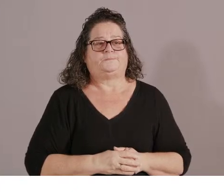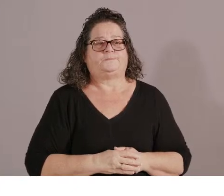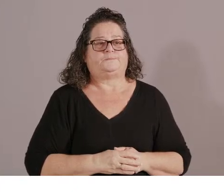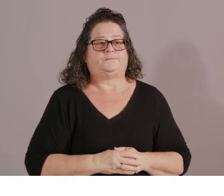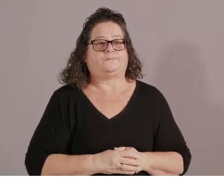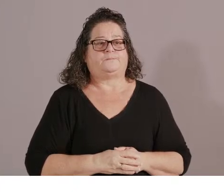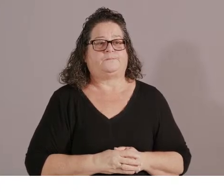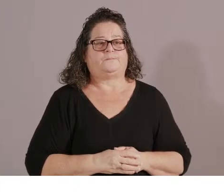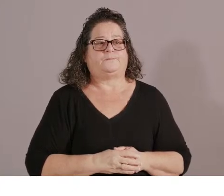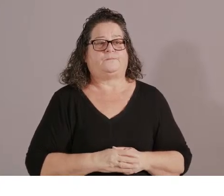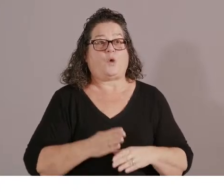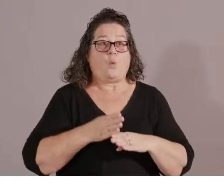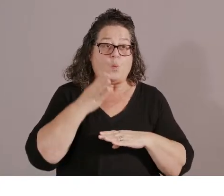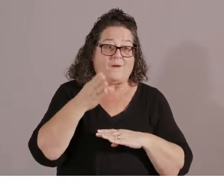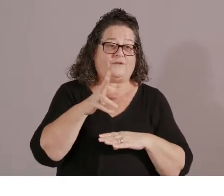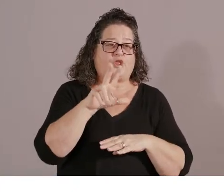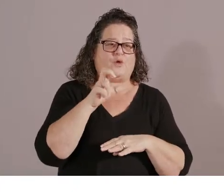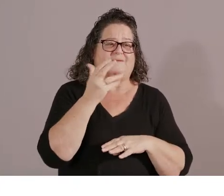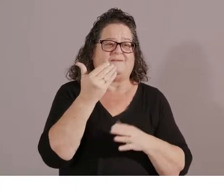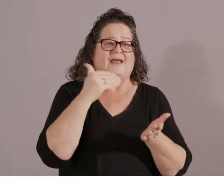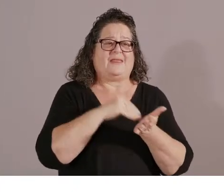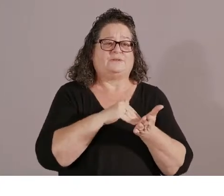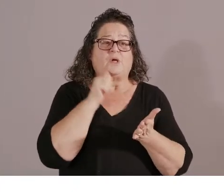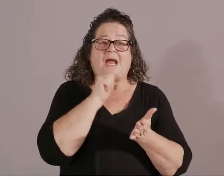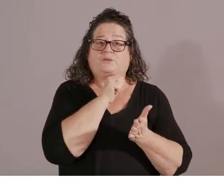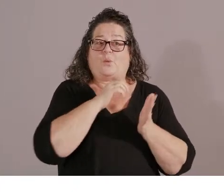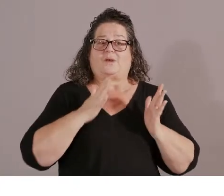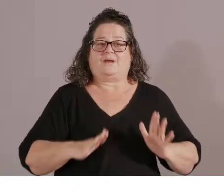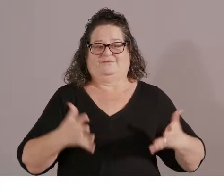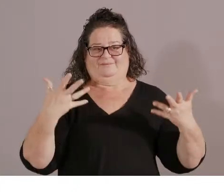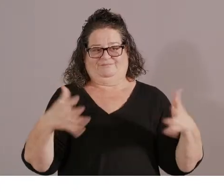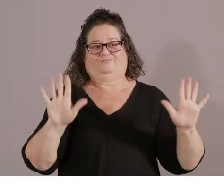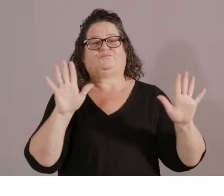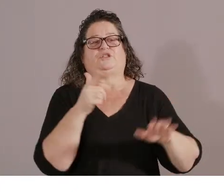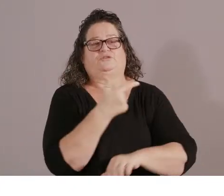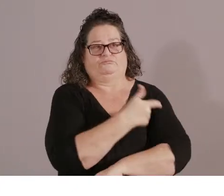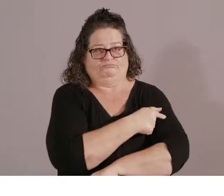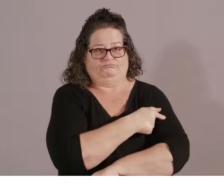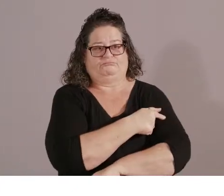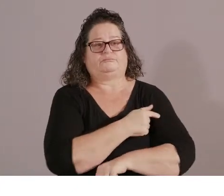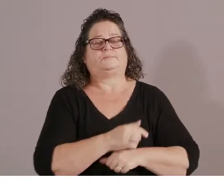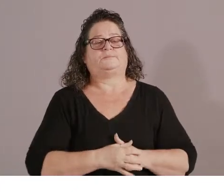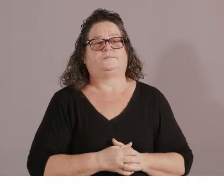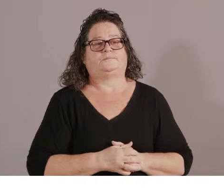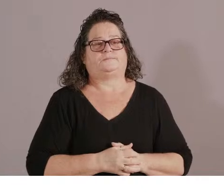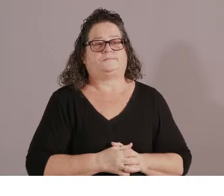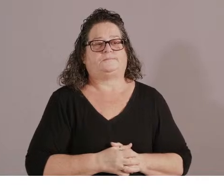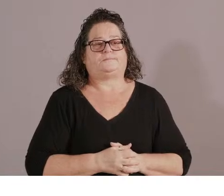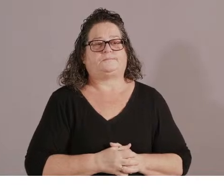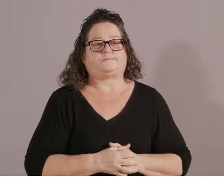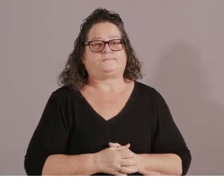Arizonans vaccinated, and my eyes are bad, hold on a minute.